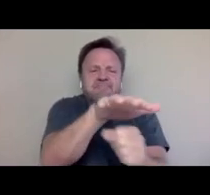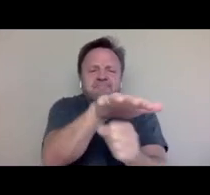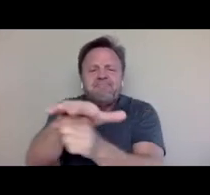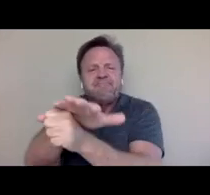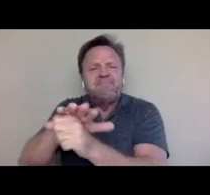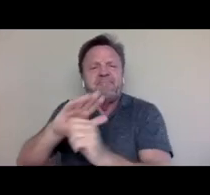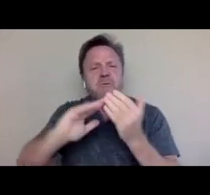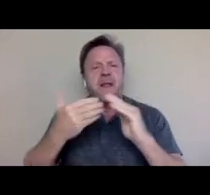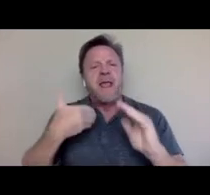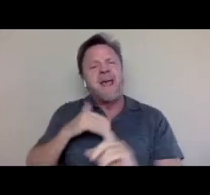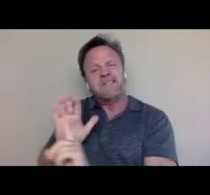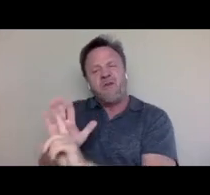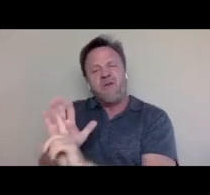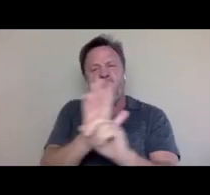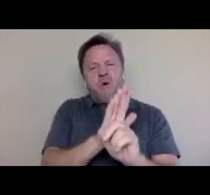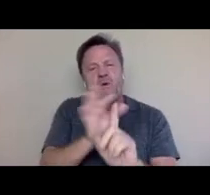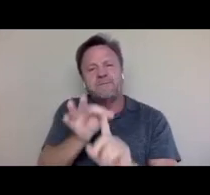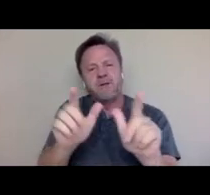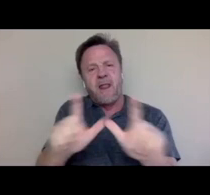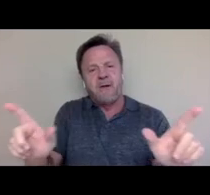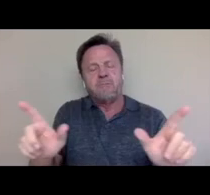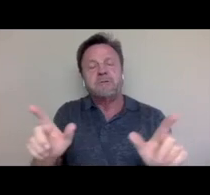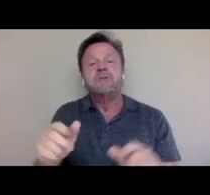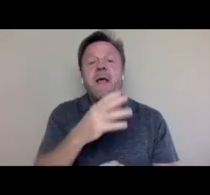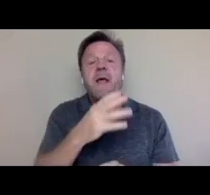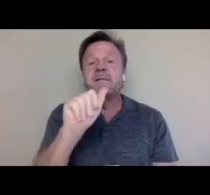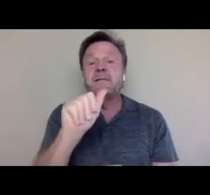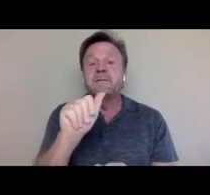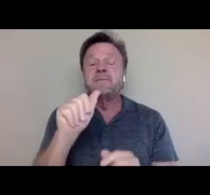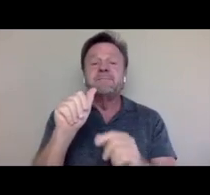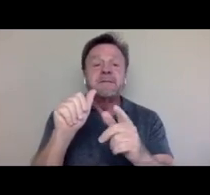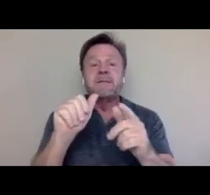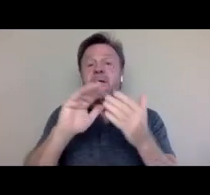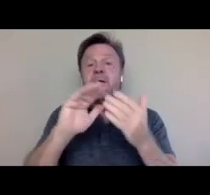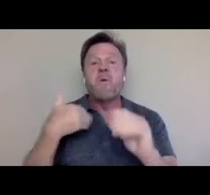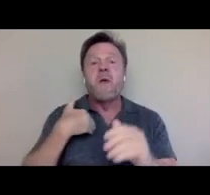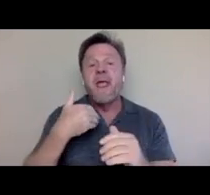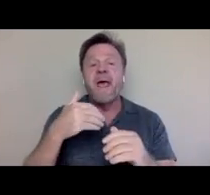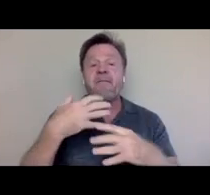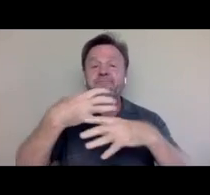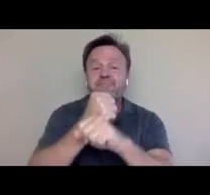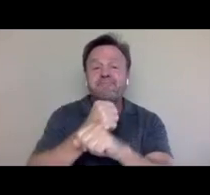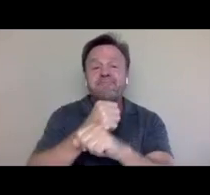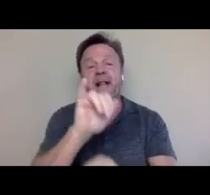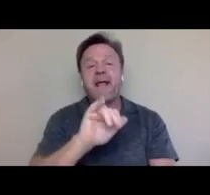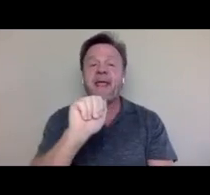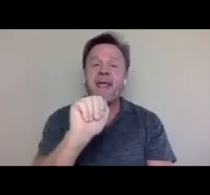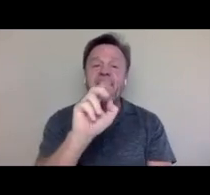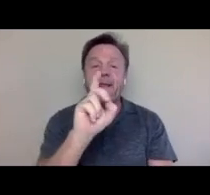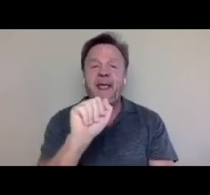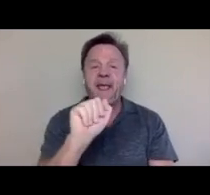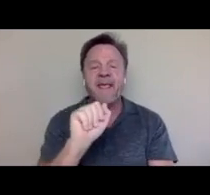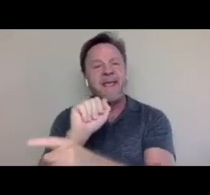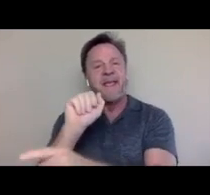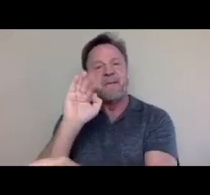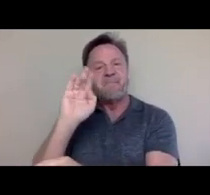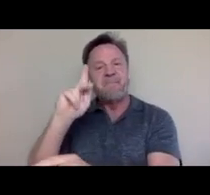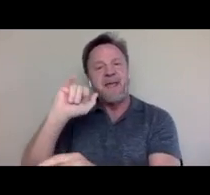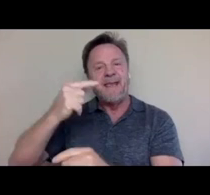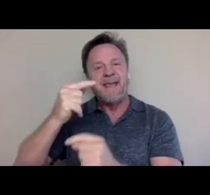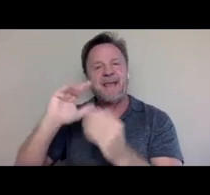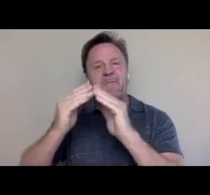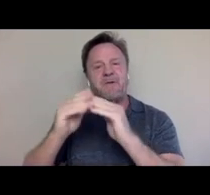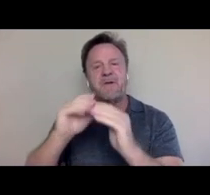own language. In the disability community, we have acronyms like ADA. In the banking community, they have the acronym